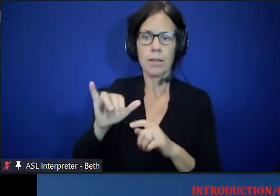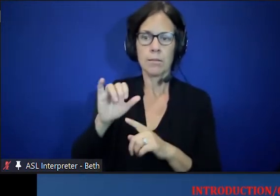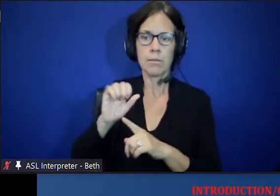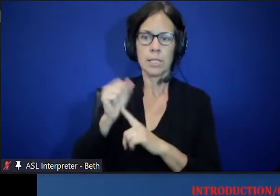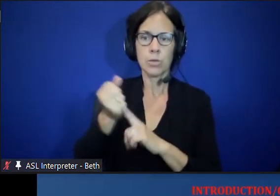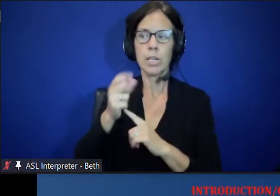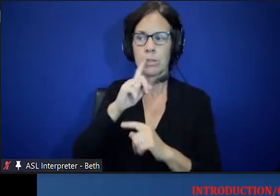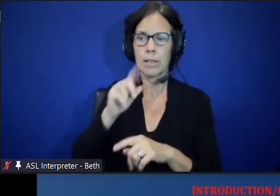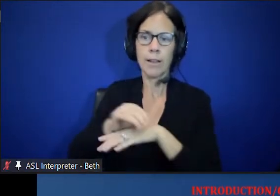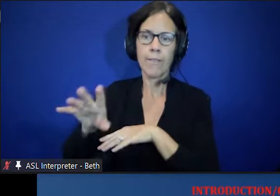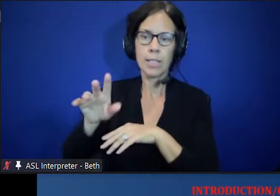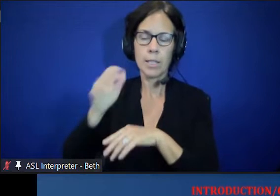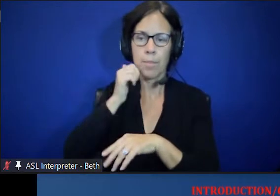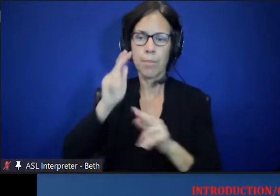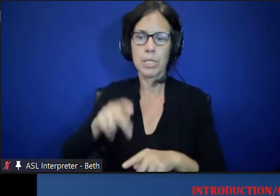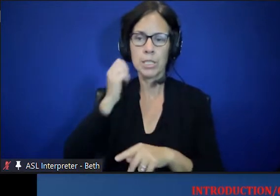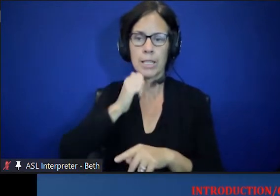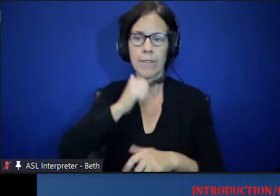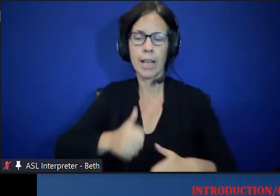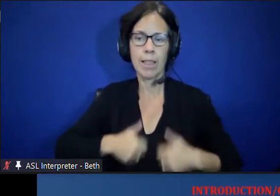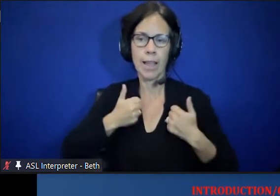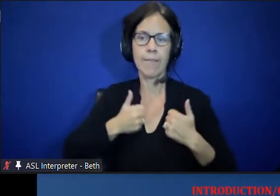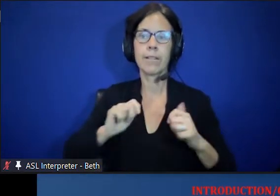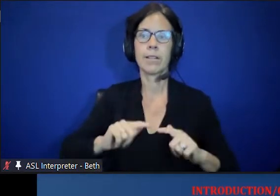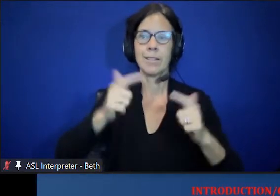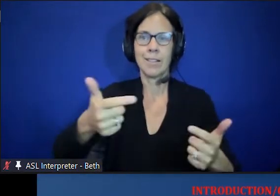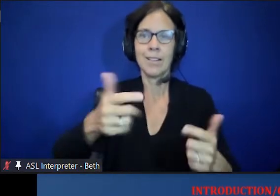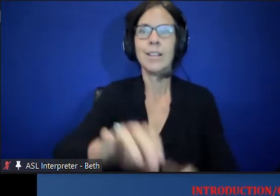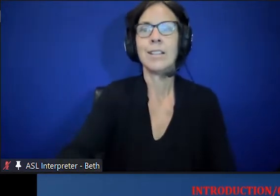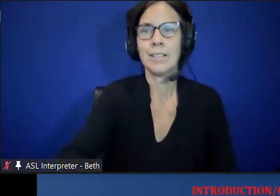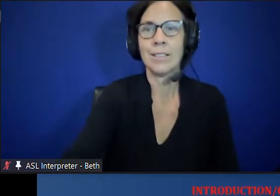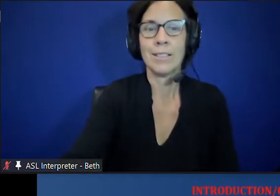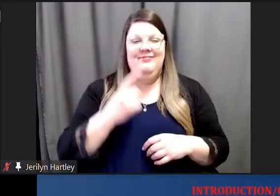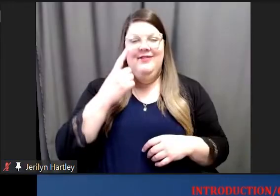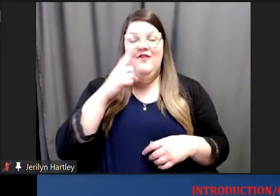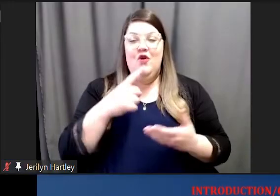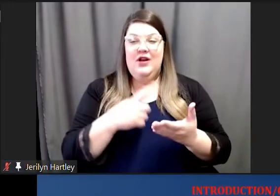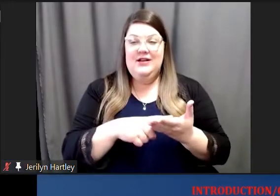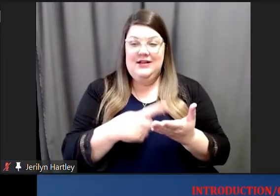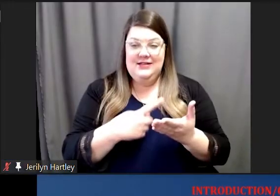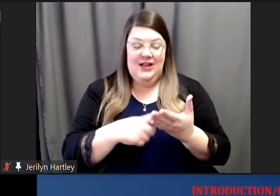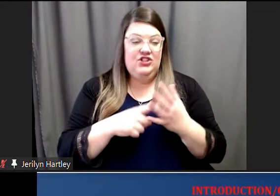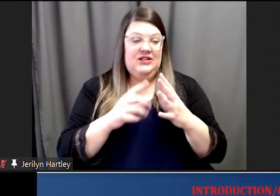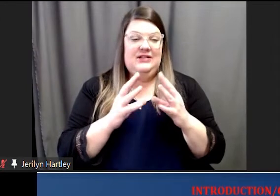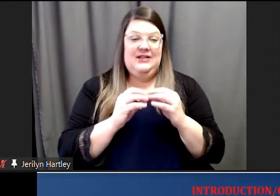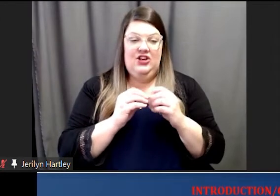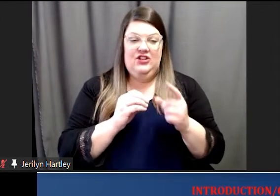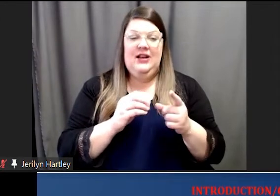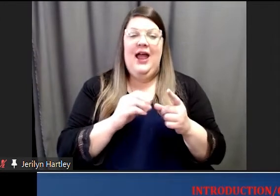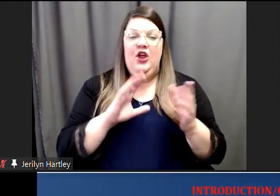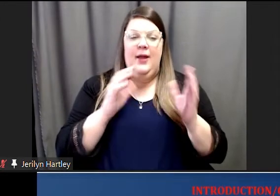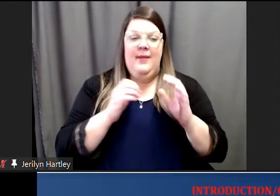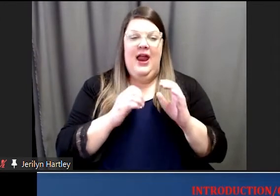me. For the discussion section, one thing that I was really interested in doing was comparing the at-home visit with the clinical